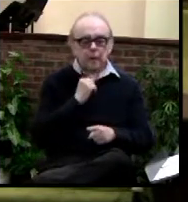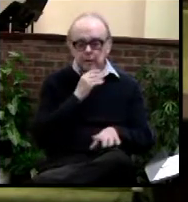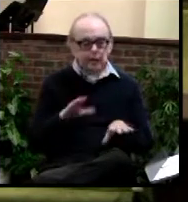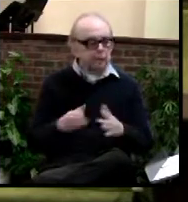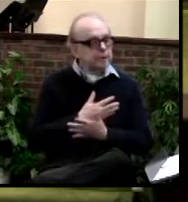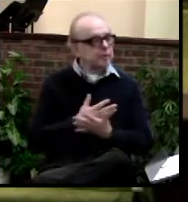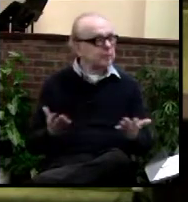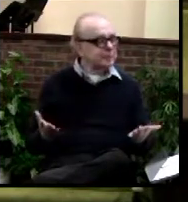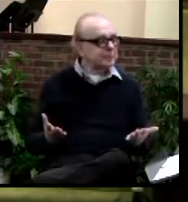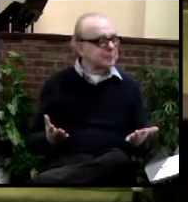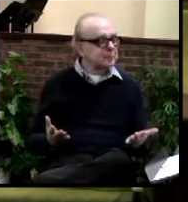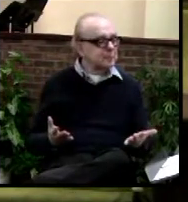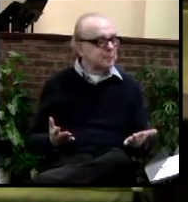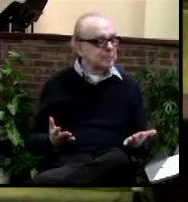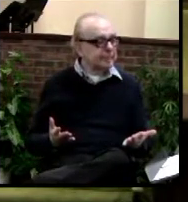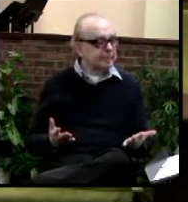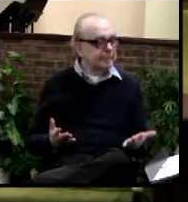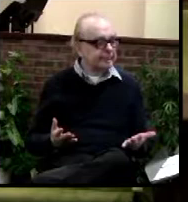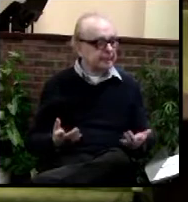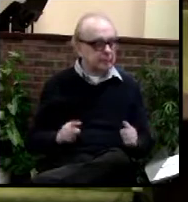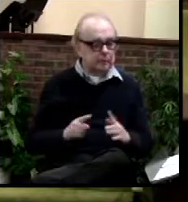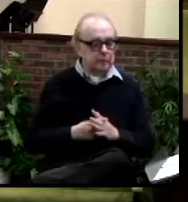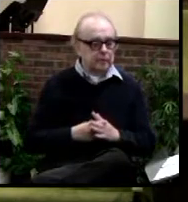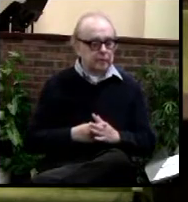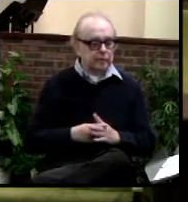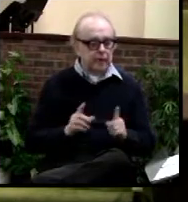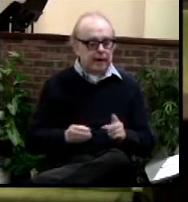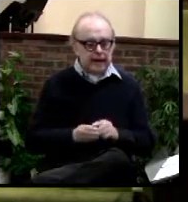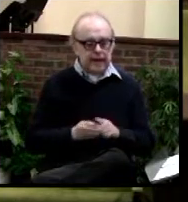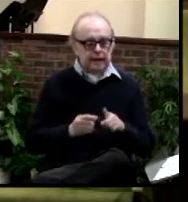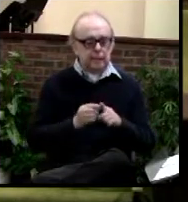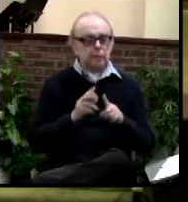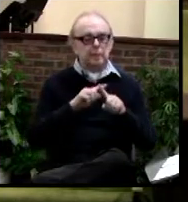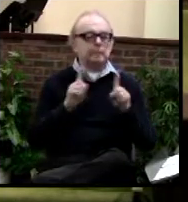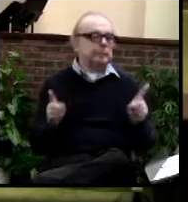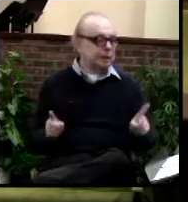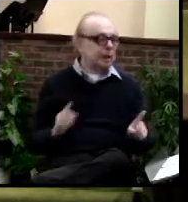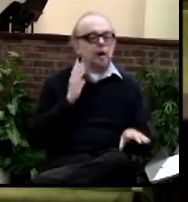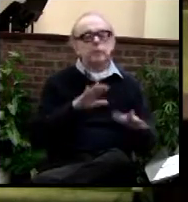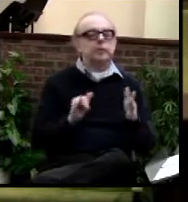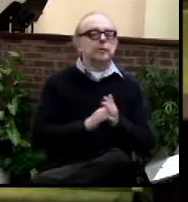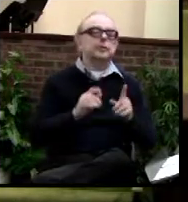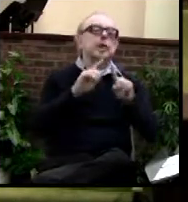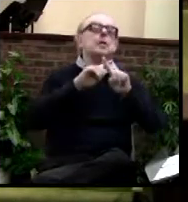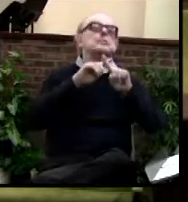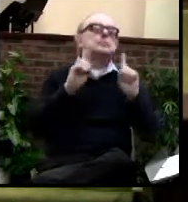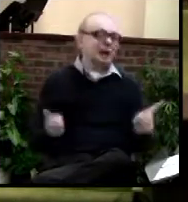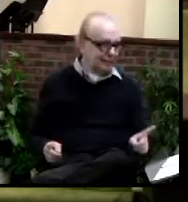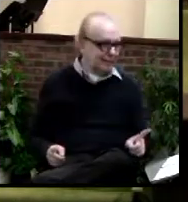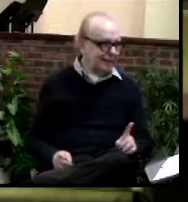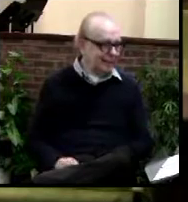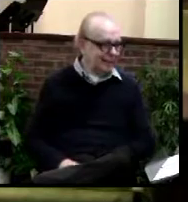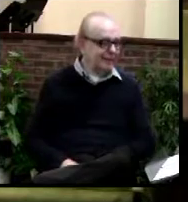something. When we start putting a but in there, I would do this. Well,